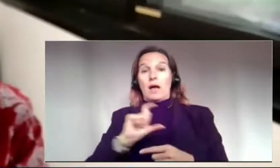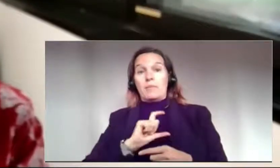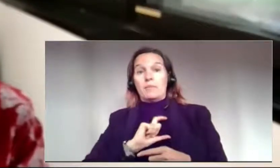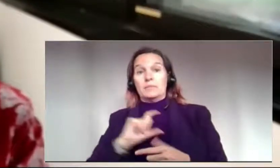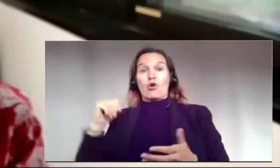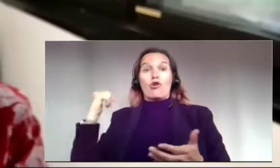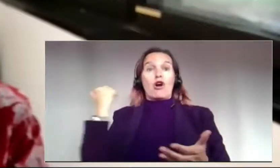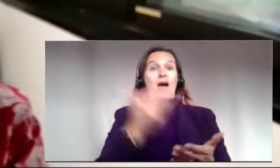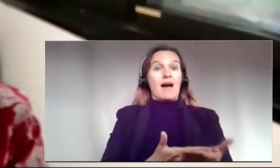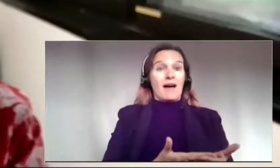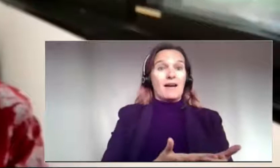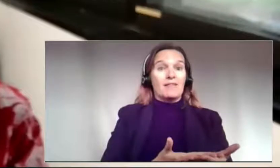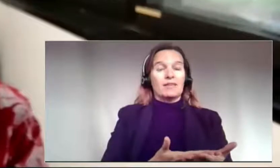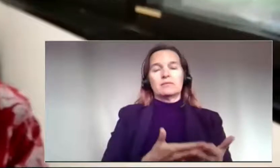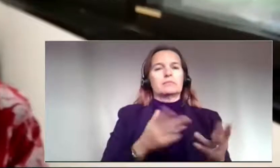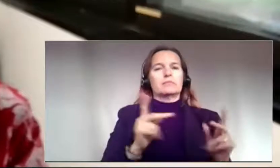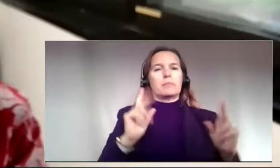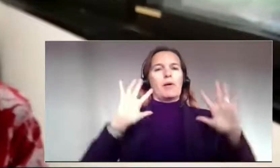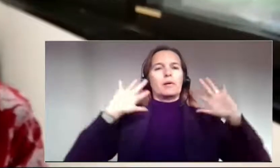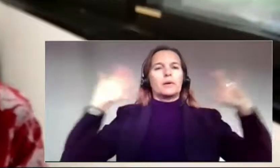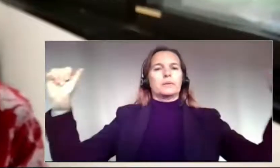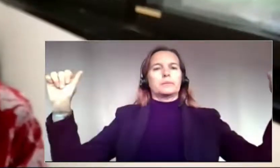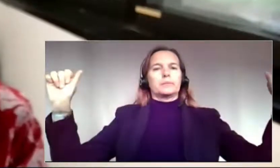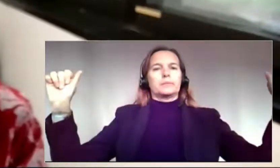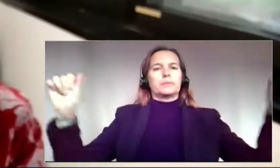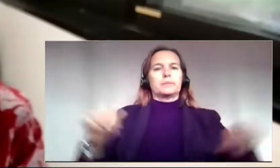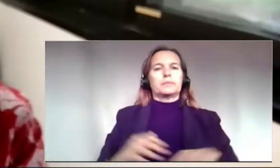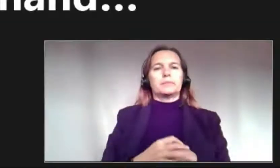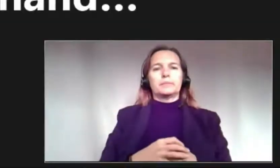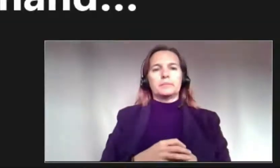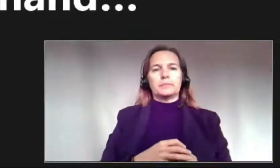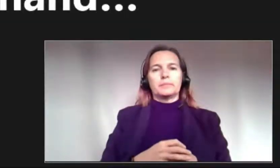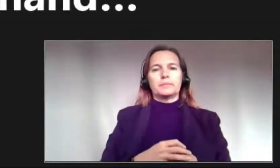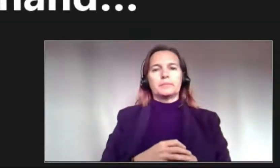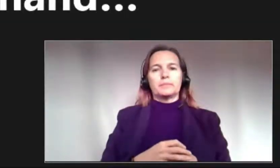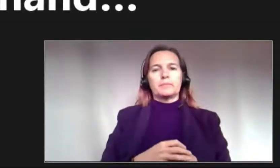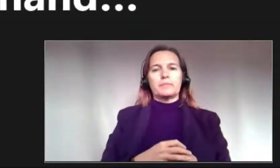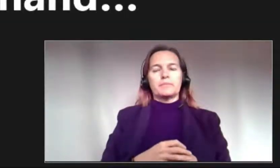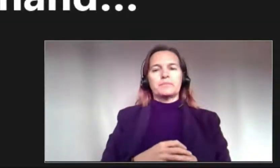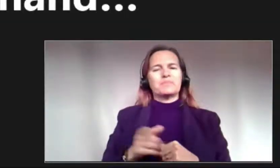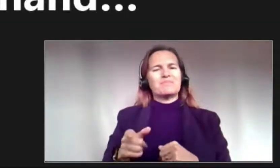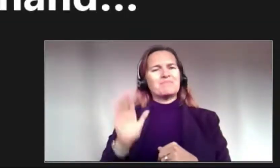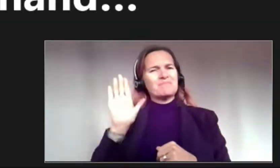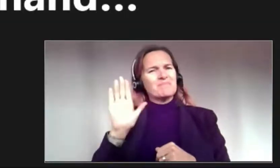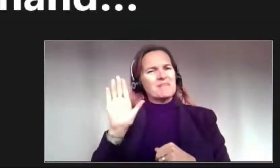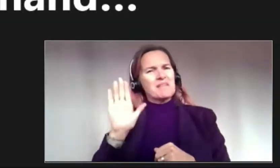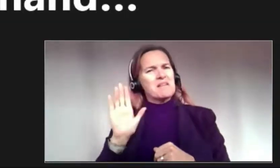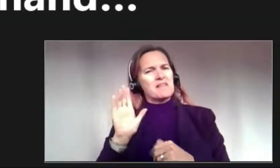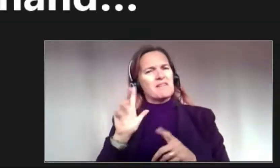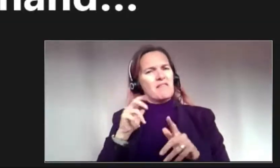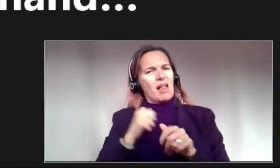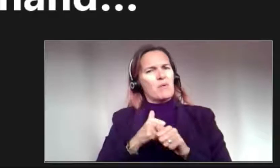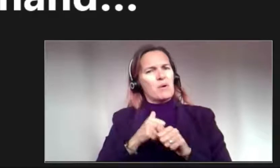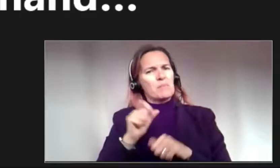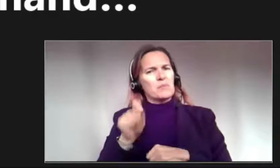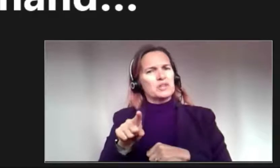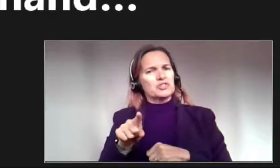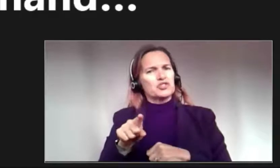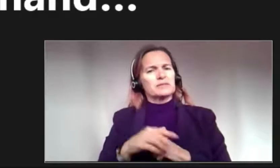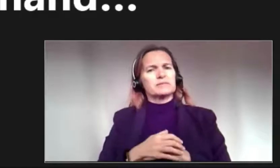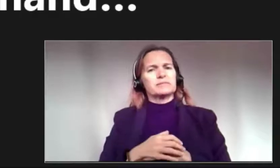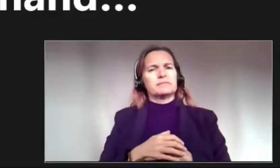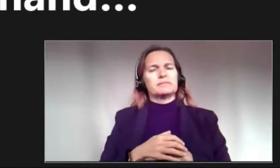often gone and dissipated. I got to ask a follow up to that. Perhaps